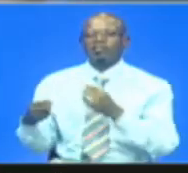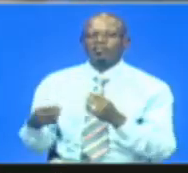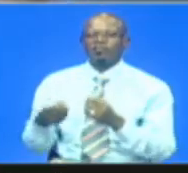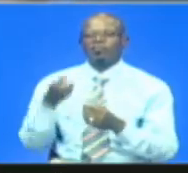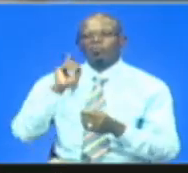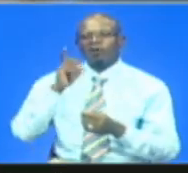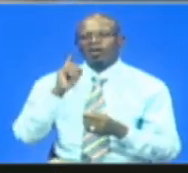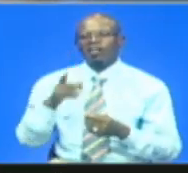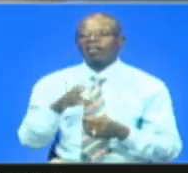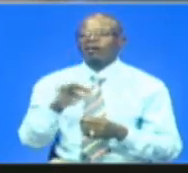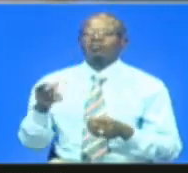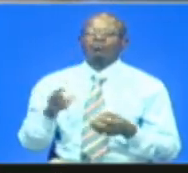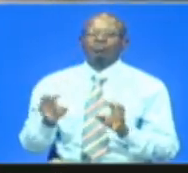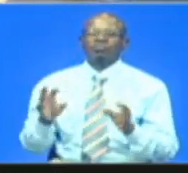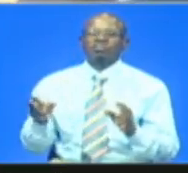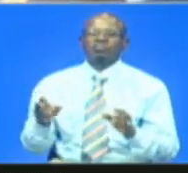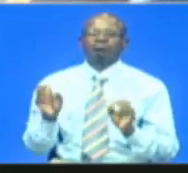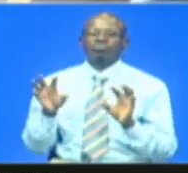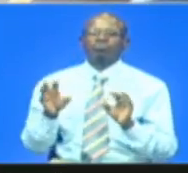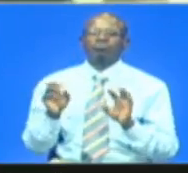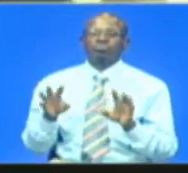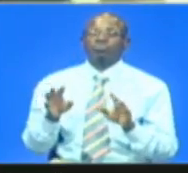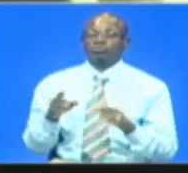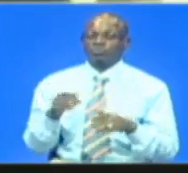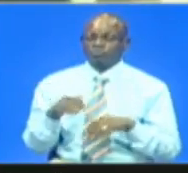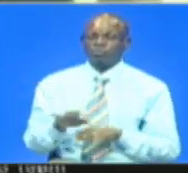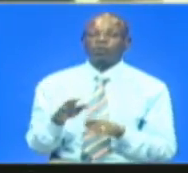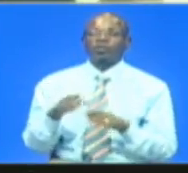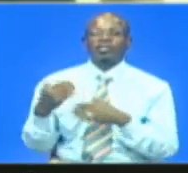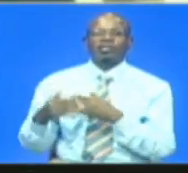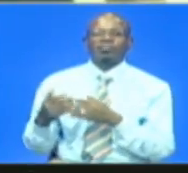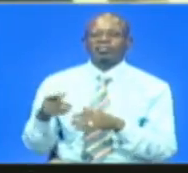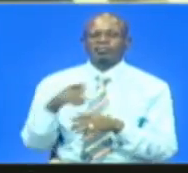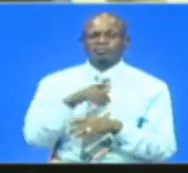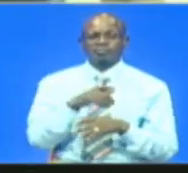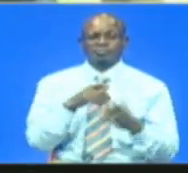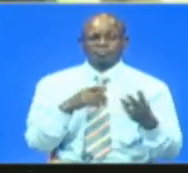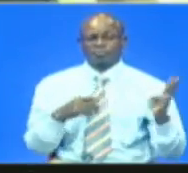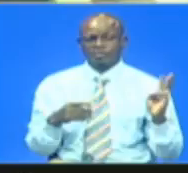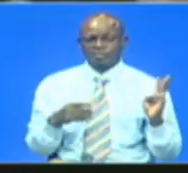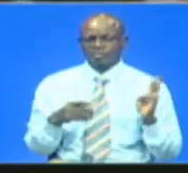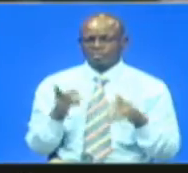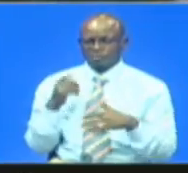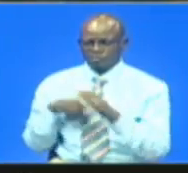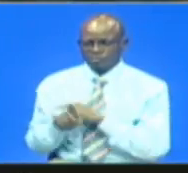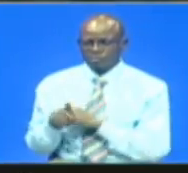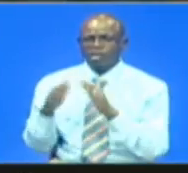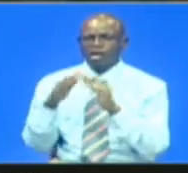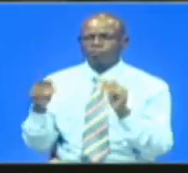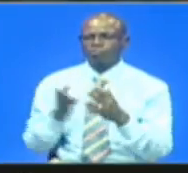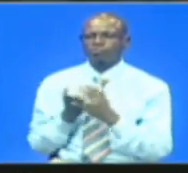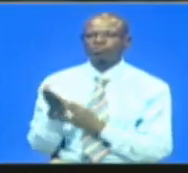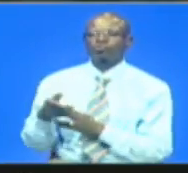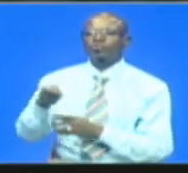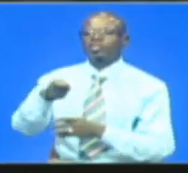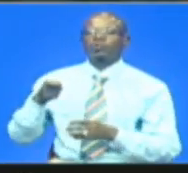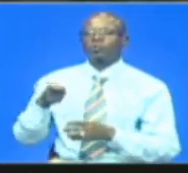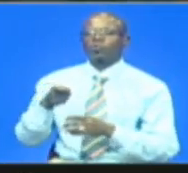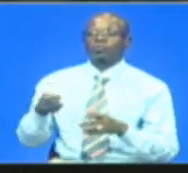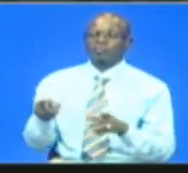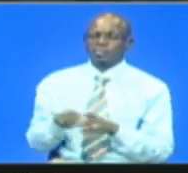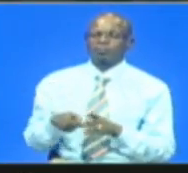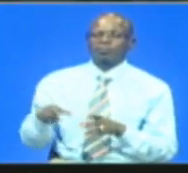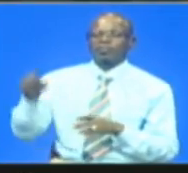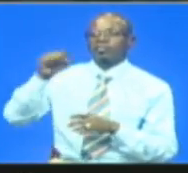and money. According to the neighbors, the gang broke into the home through the window. Simon Sigei, Simon Rotich